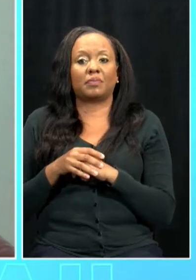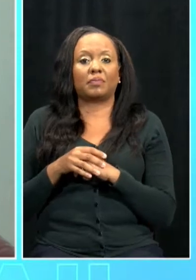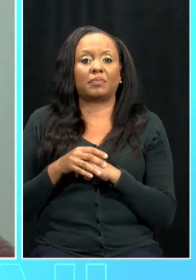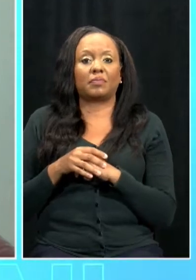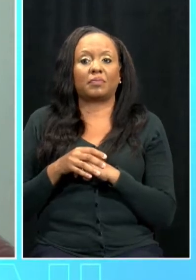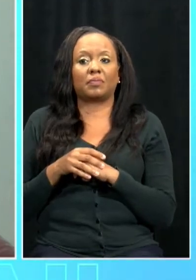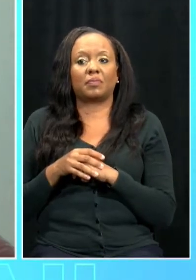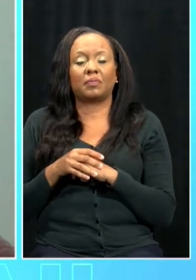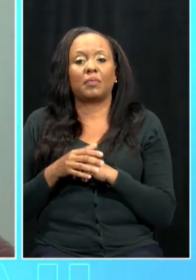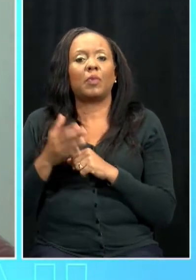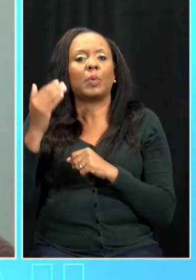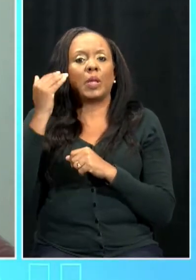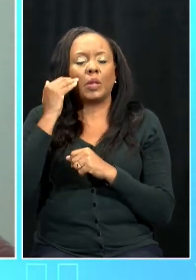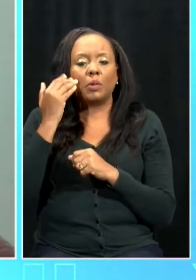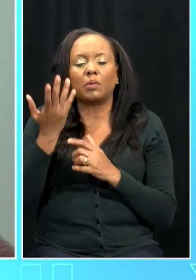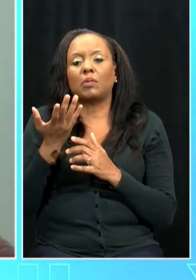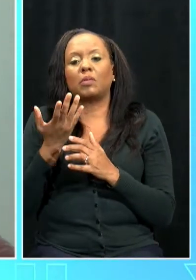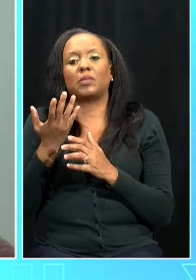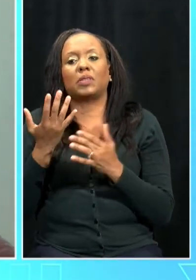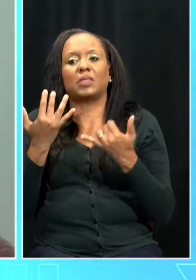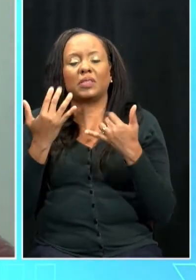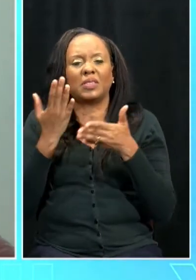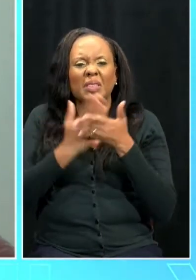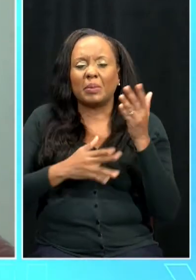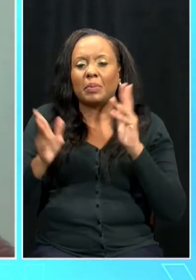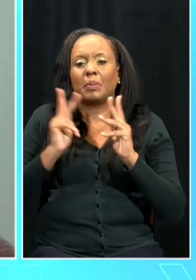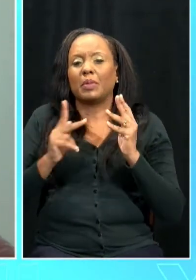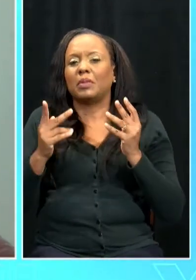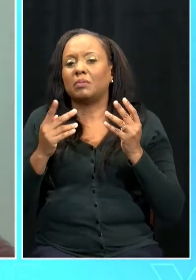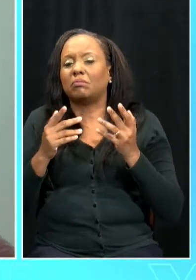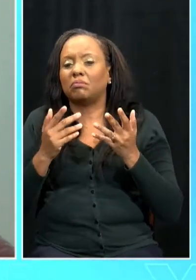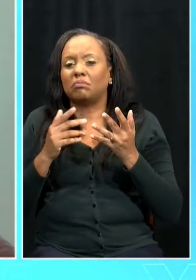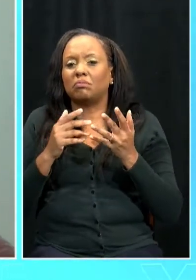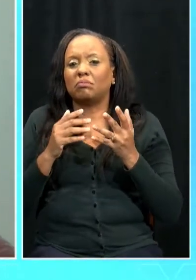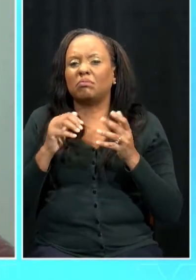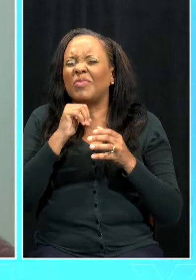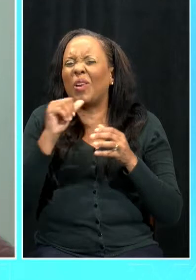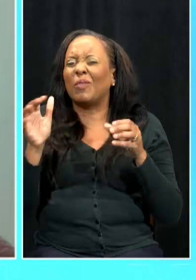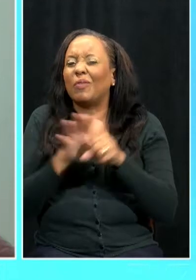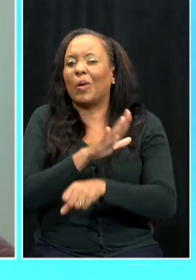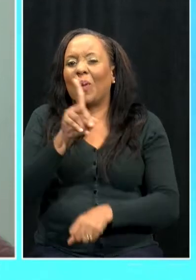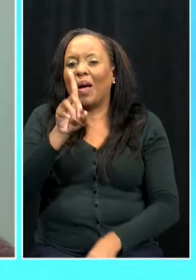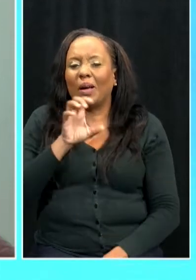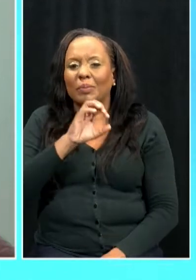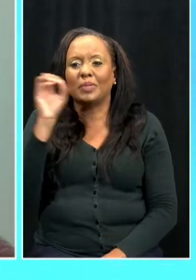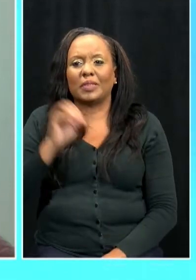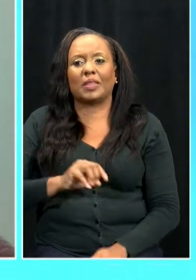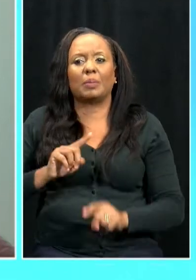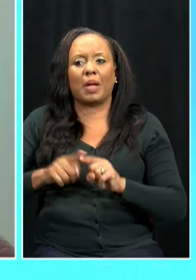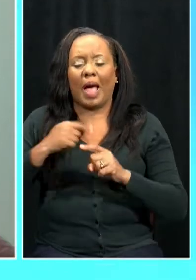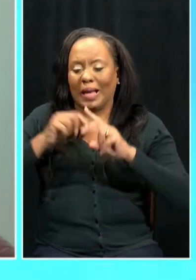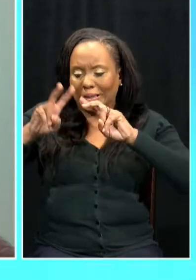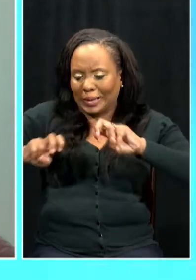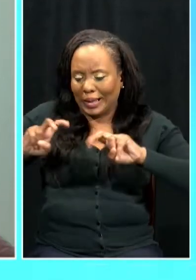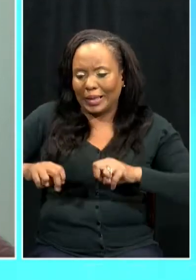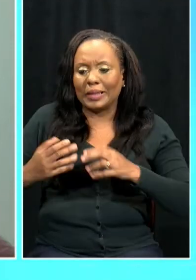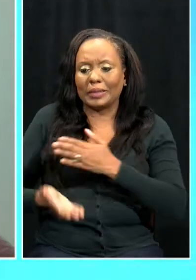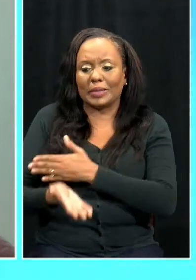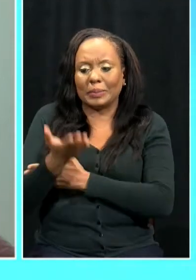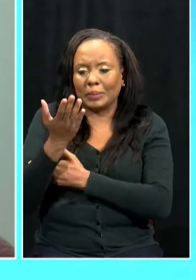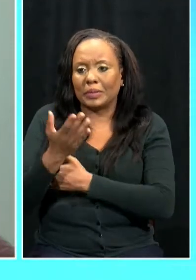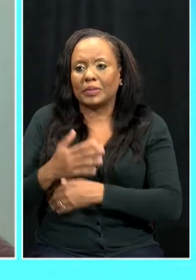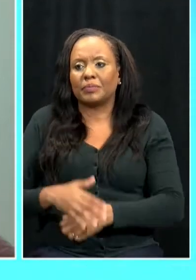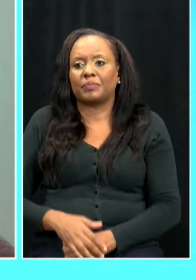decline in numbers. But I did do some research this morning, and numbers were up in